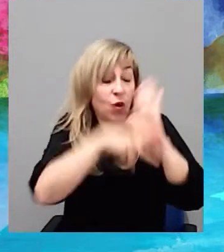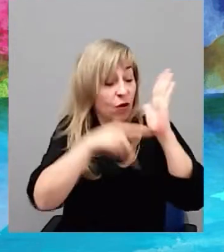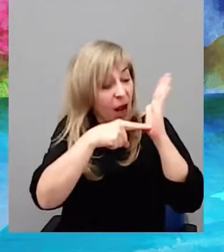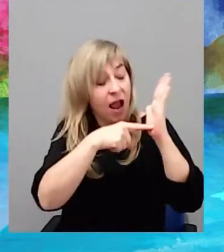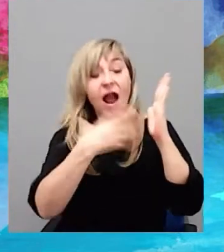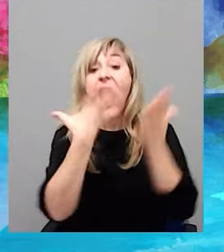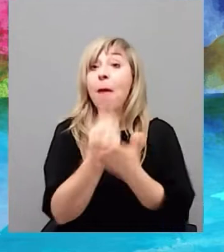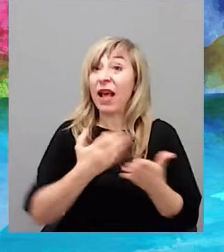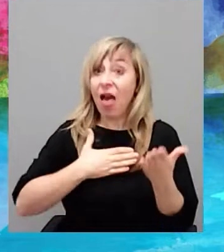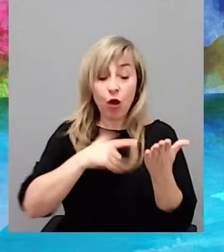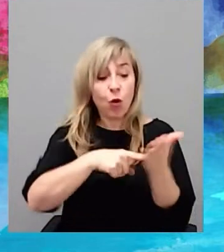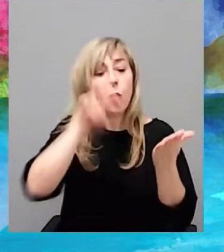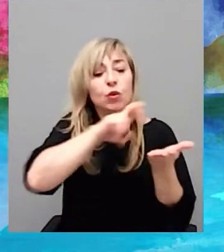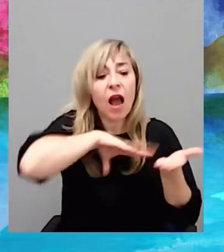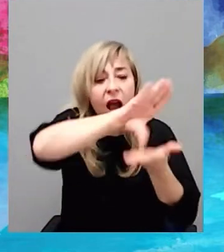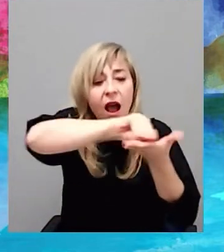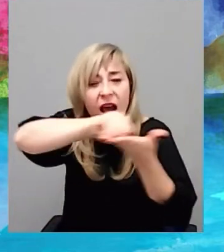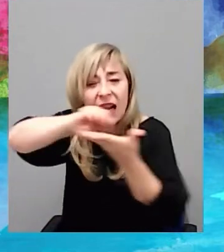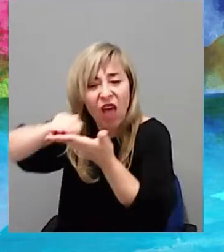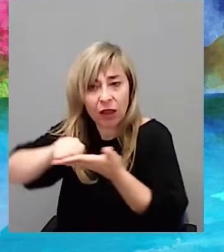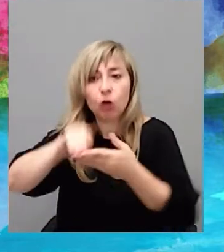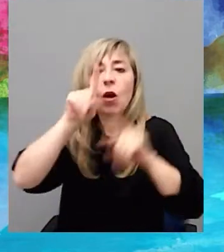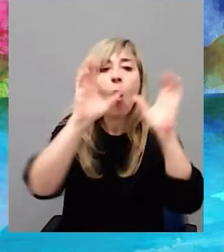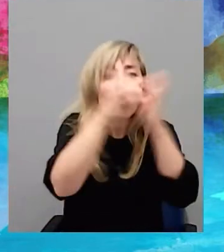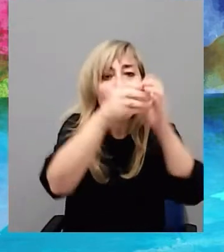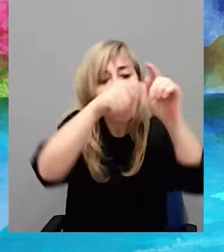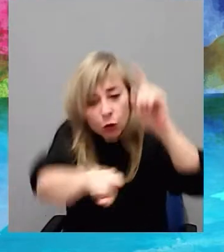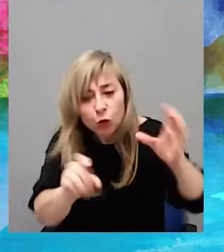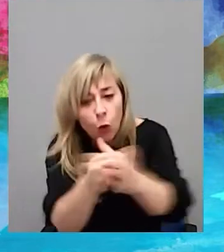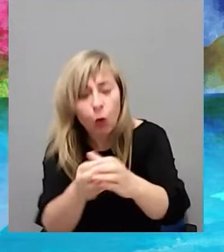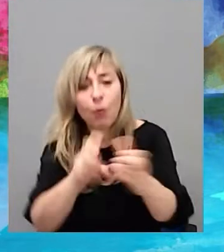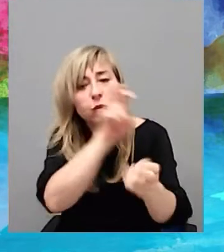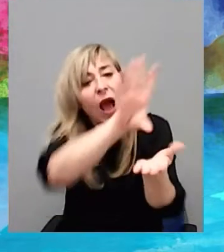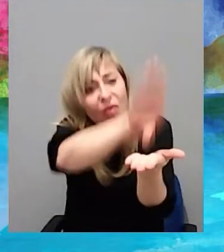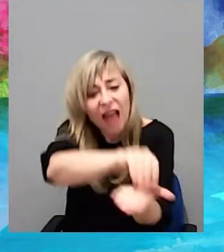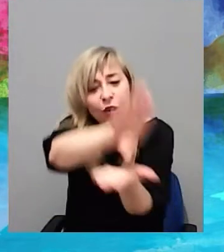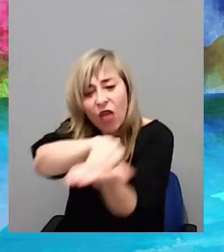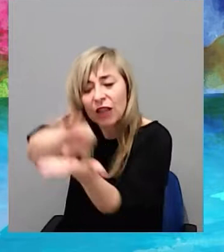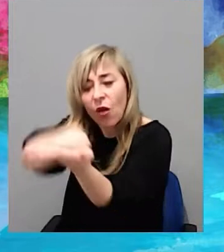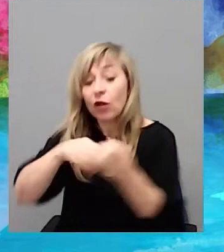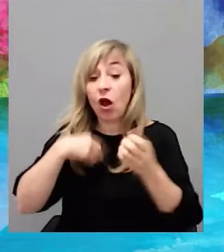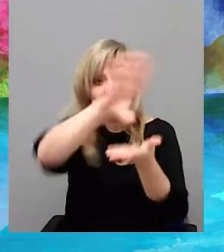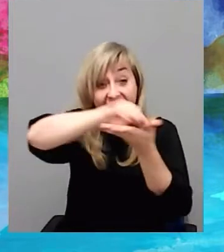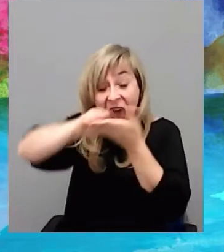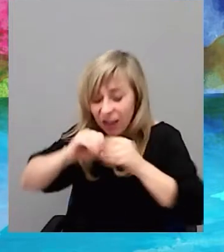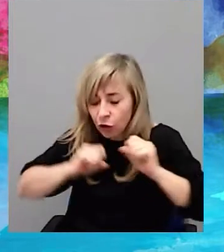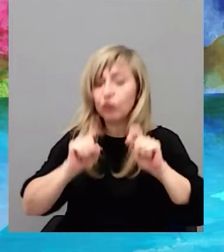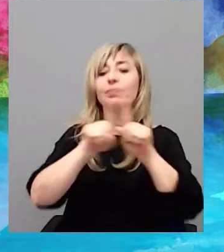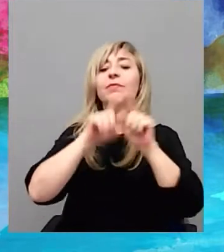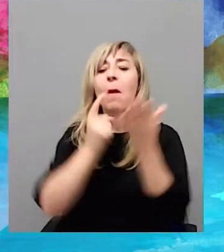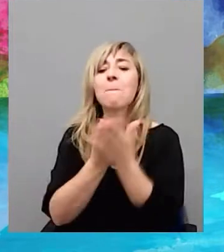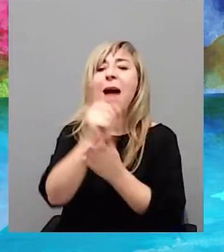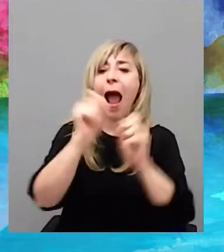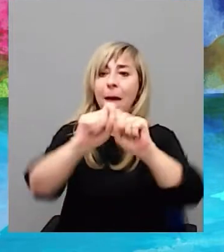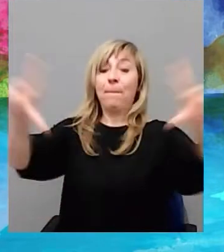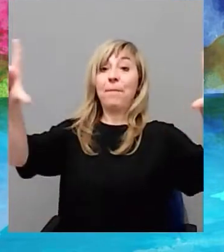through our application, so that these data can be integrated into a map,